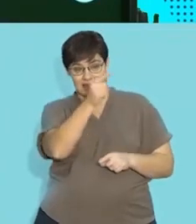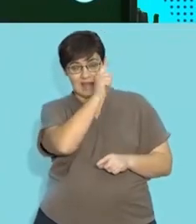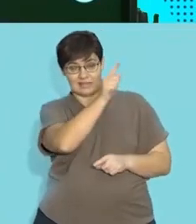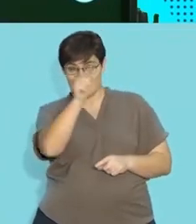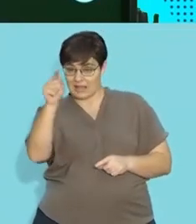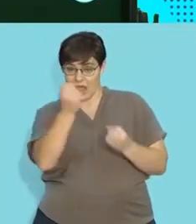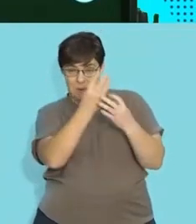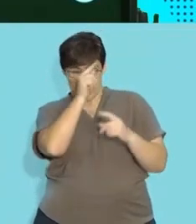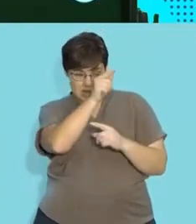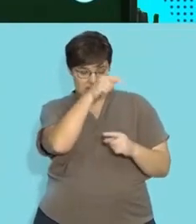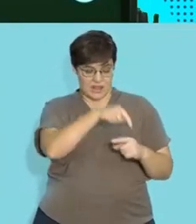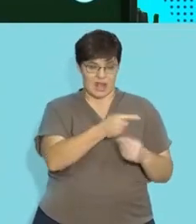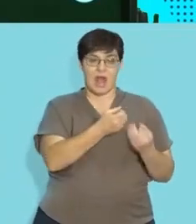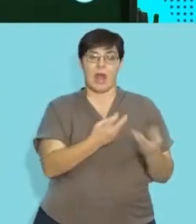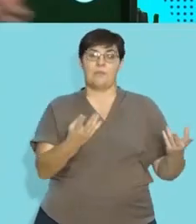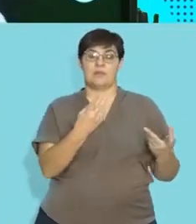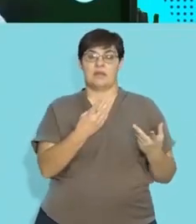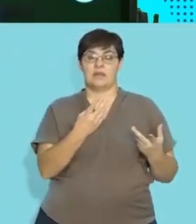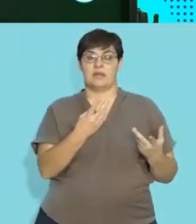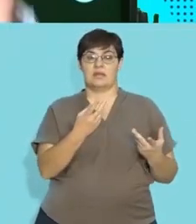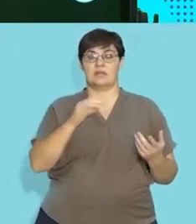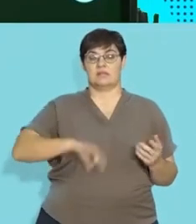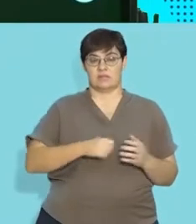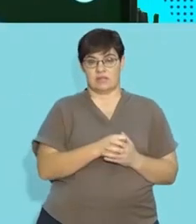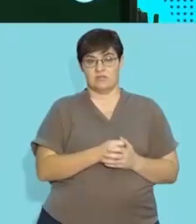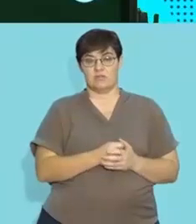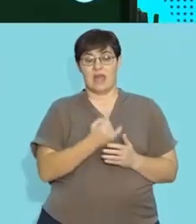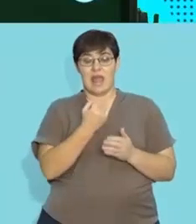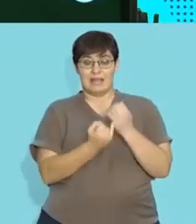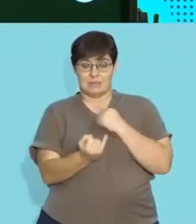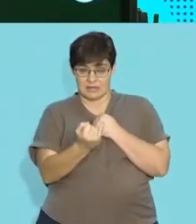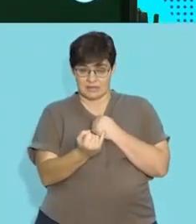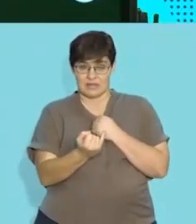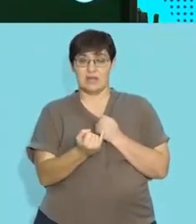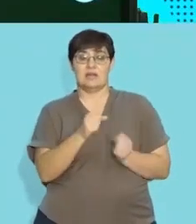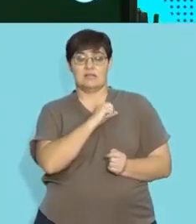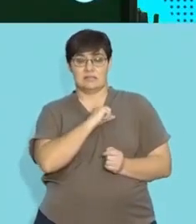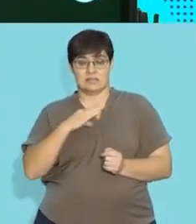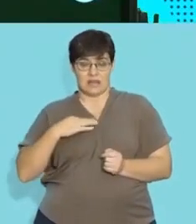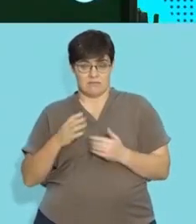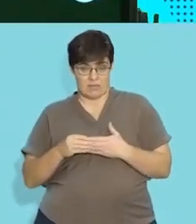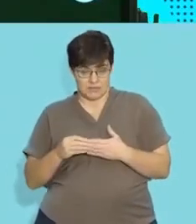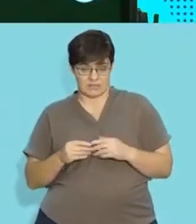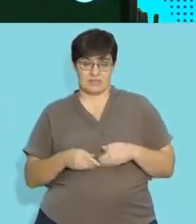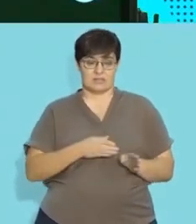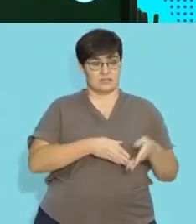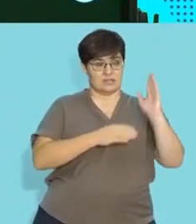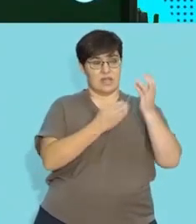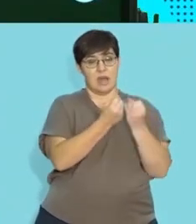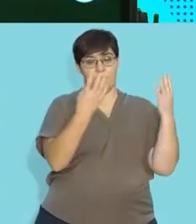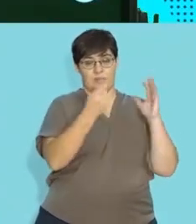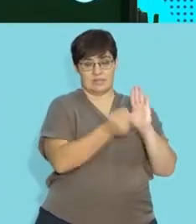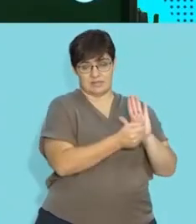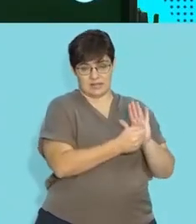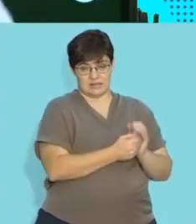So our independent variable here is a staff member, numbers of sales. Let's see now. We